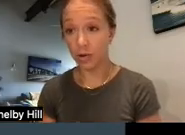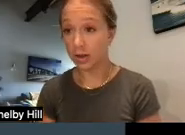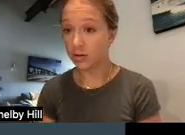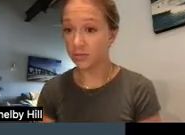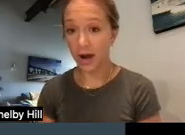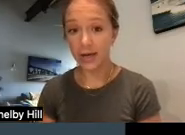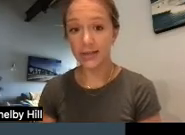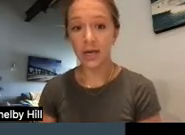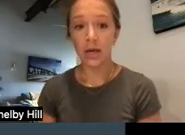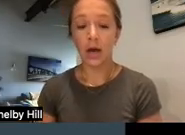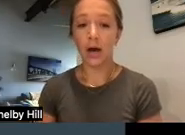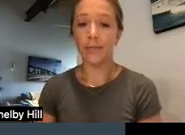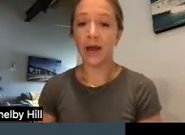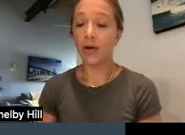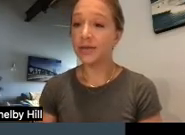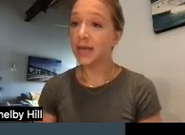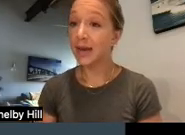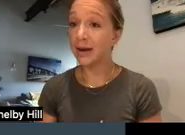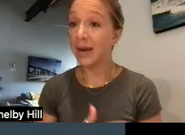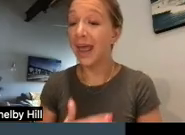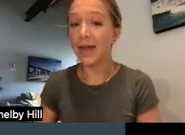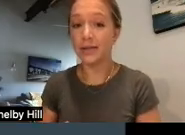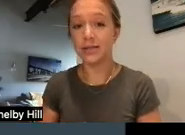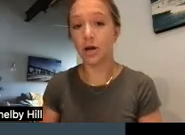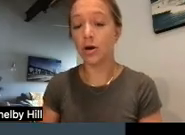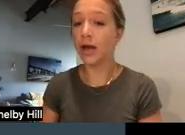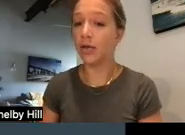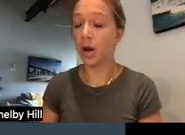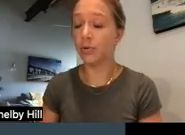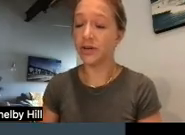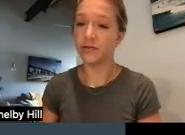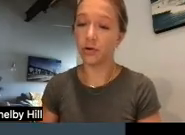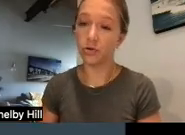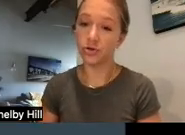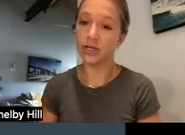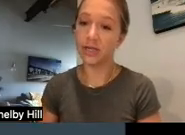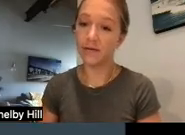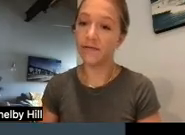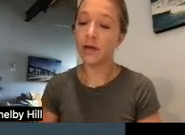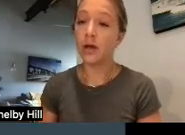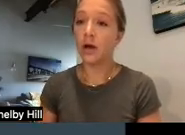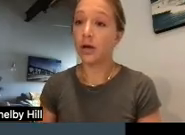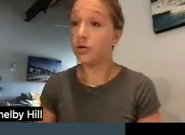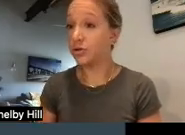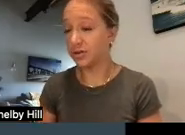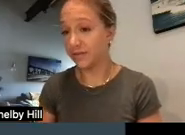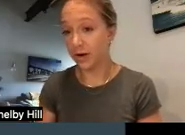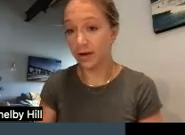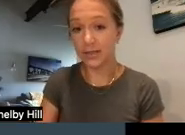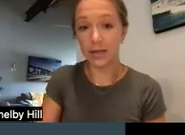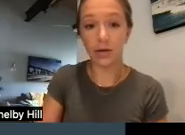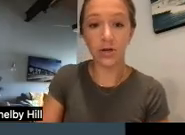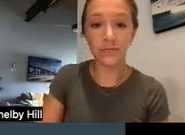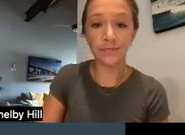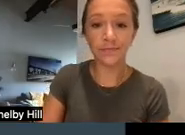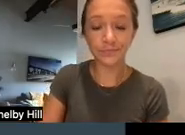beyond spoken language bias, and how this can enhance current healthcare provision for culturally deaf users of American